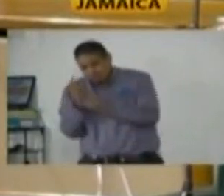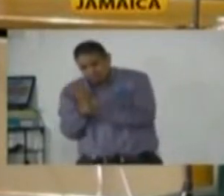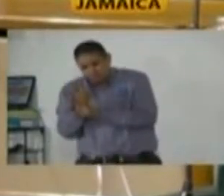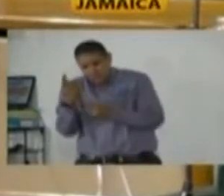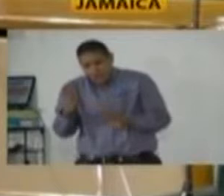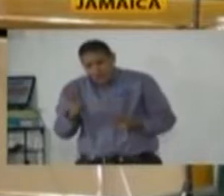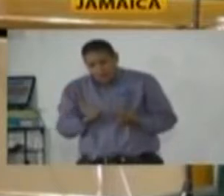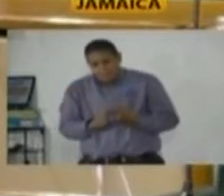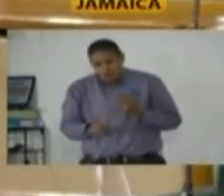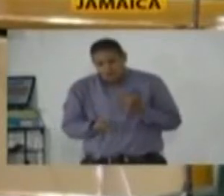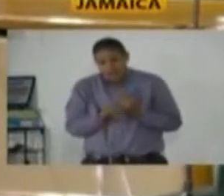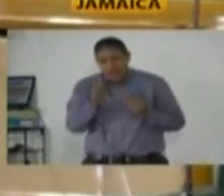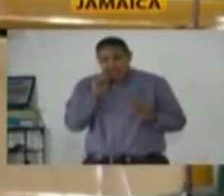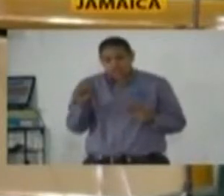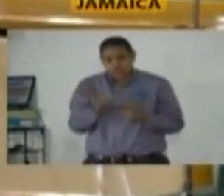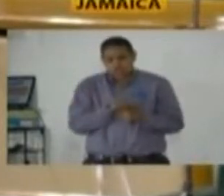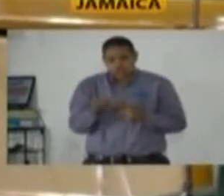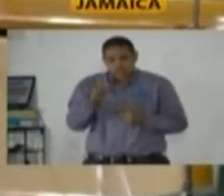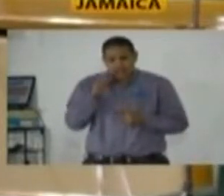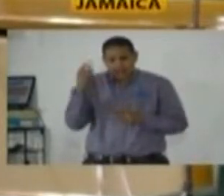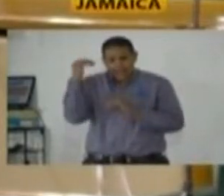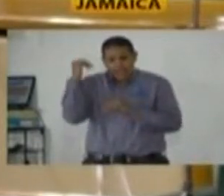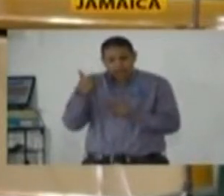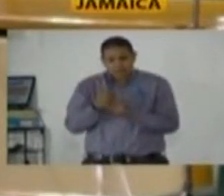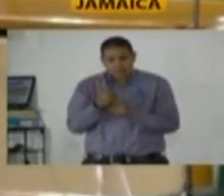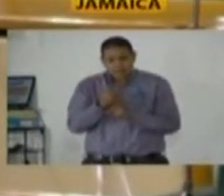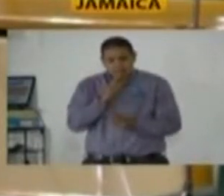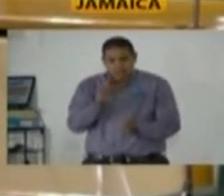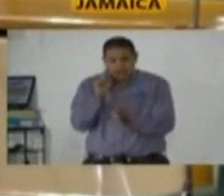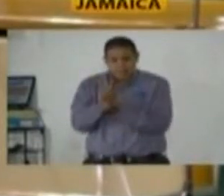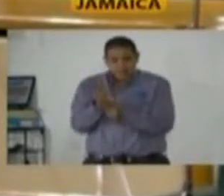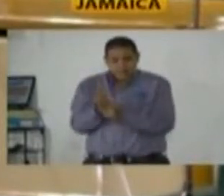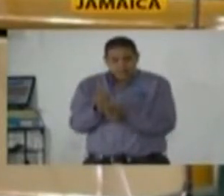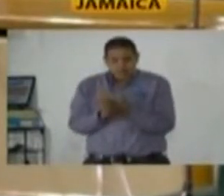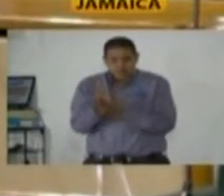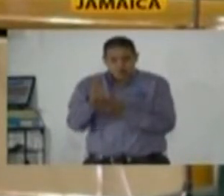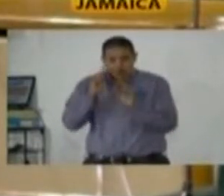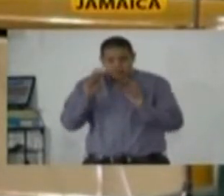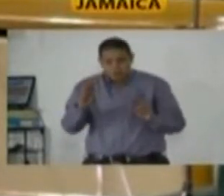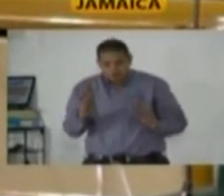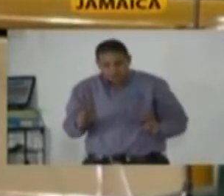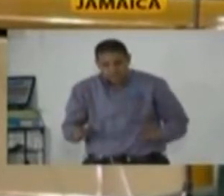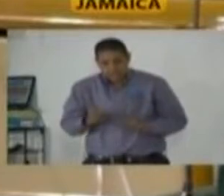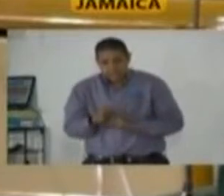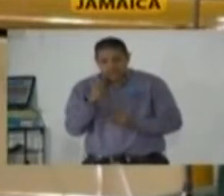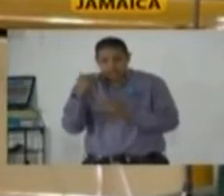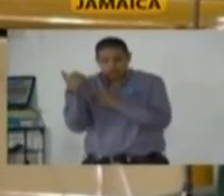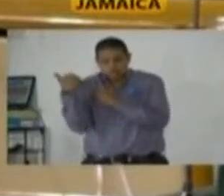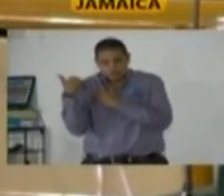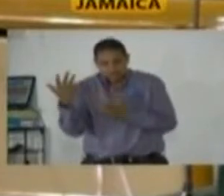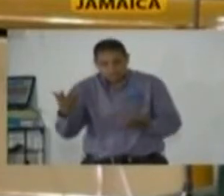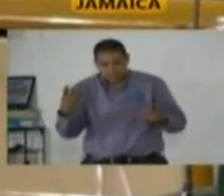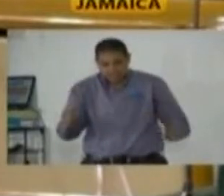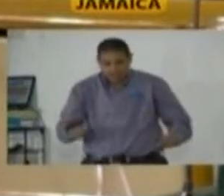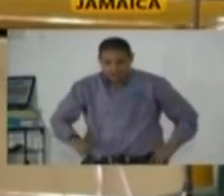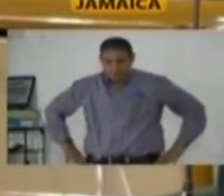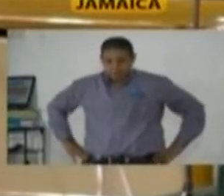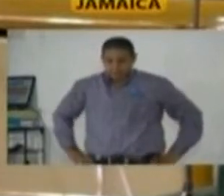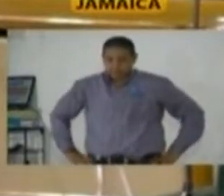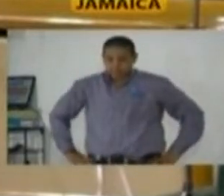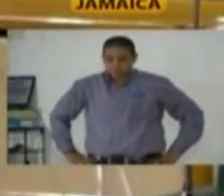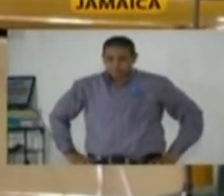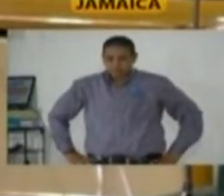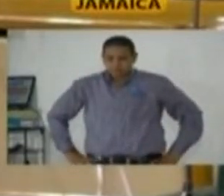and that post-training expectations are met through improved monitoring and accountability frameworks. Our